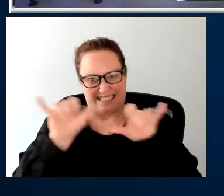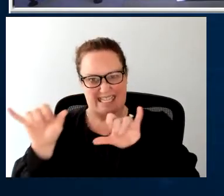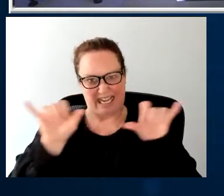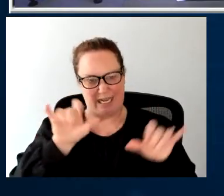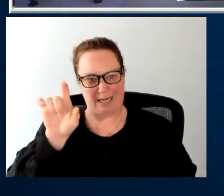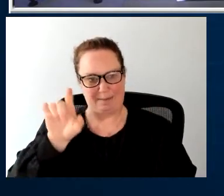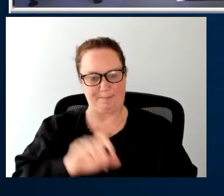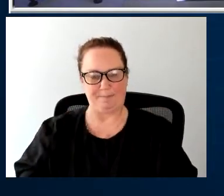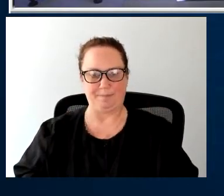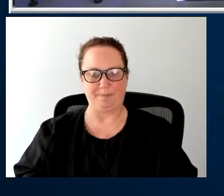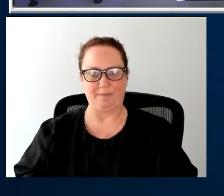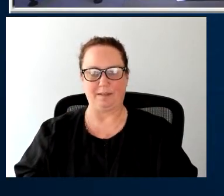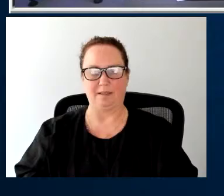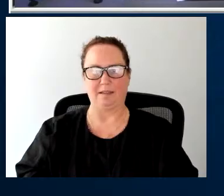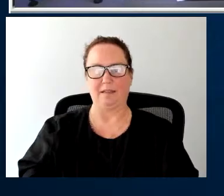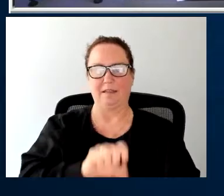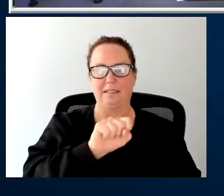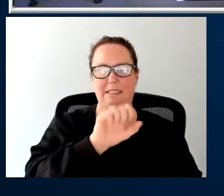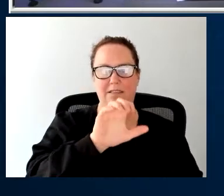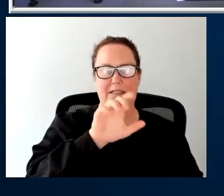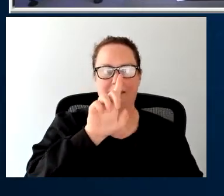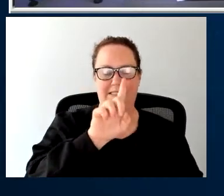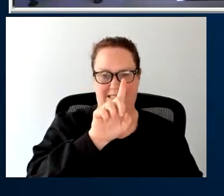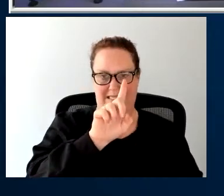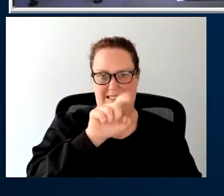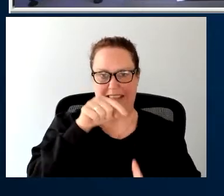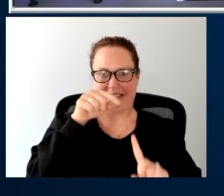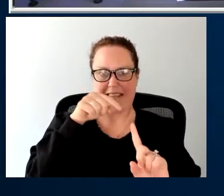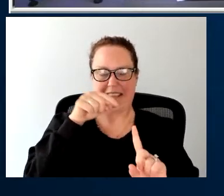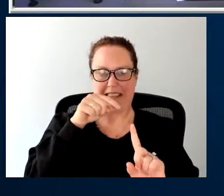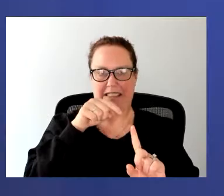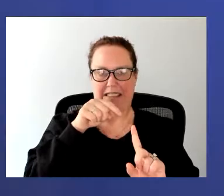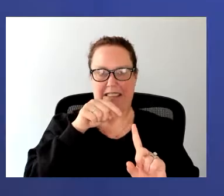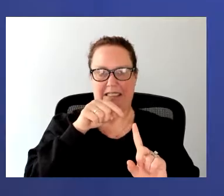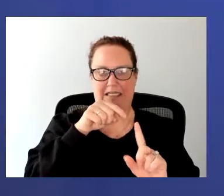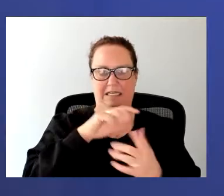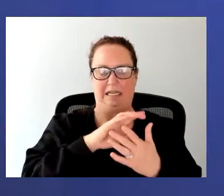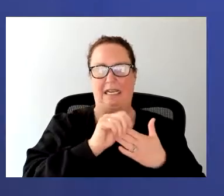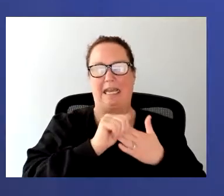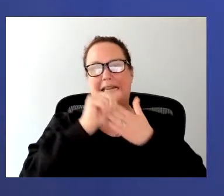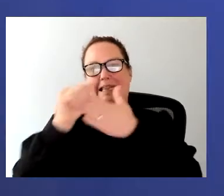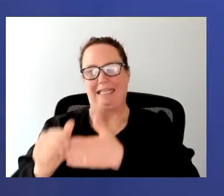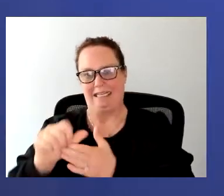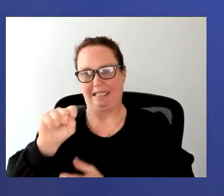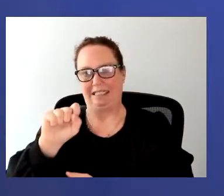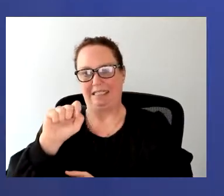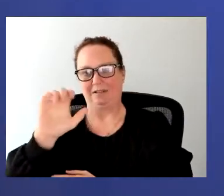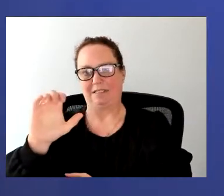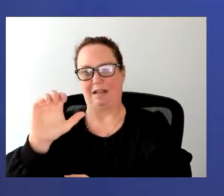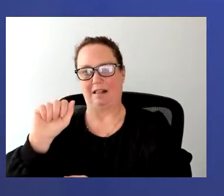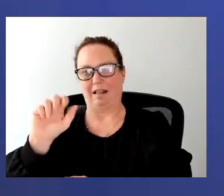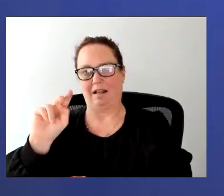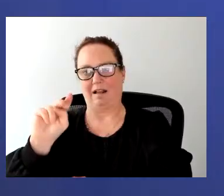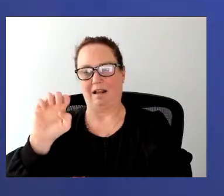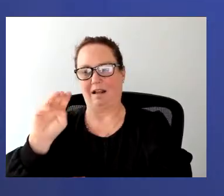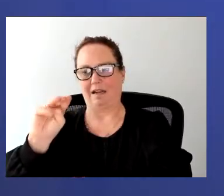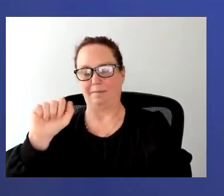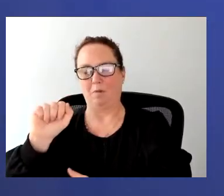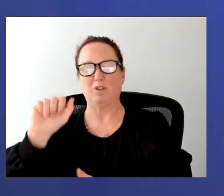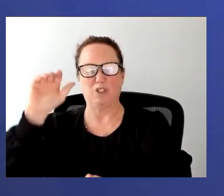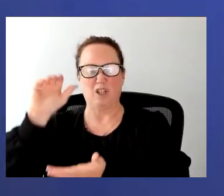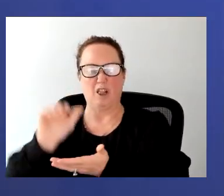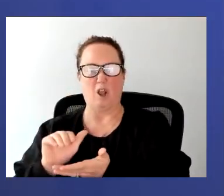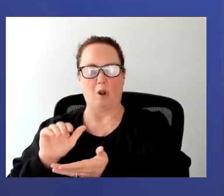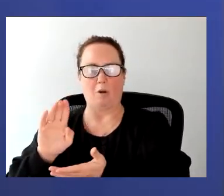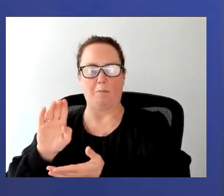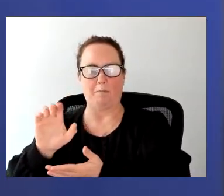So sickle cell disease can lead to sickle cell anemia, which is low blood counts, but sickle cell disease